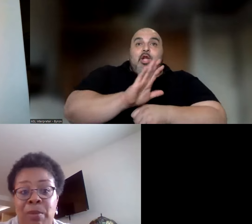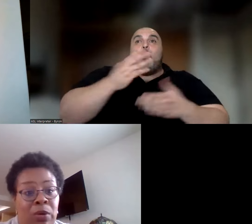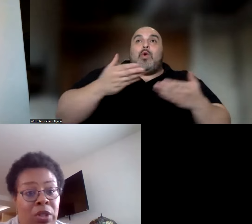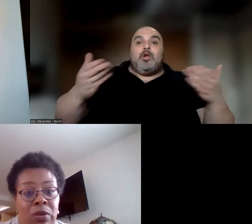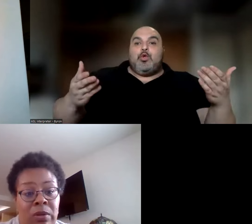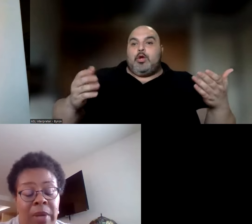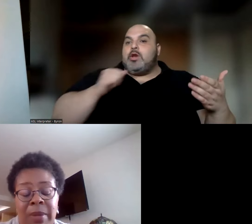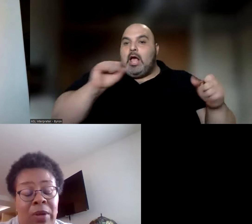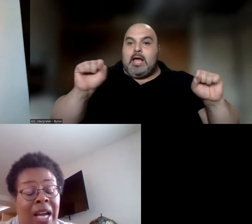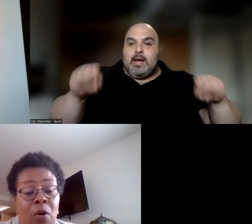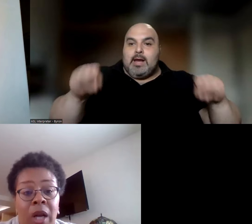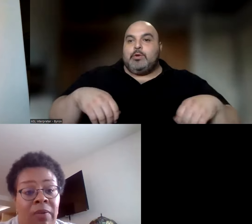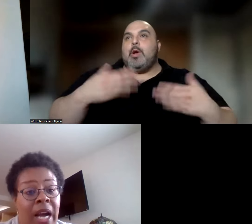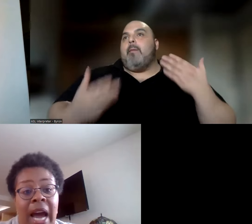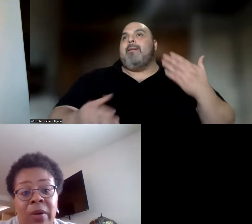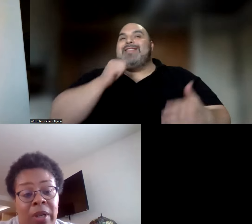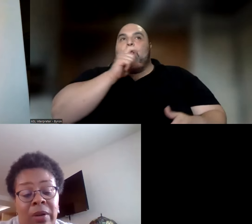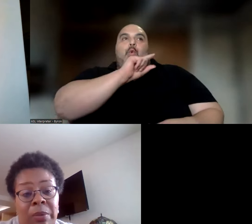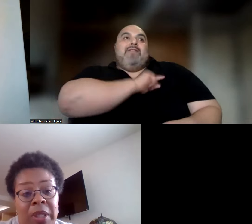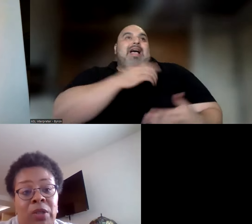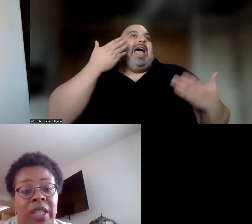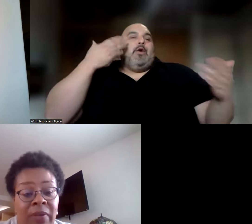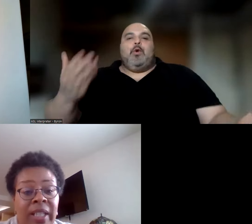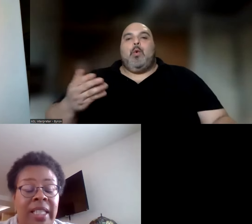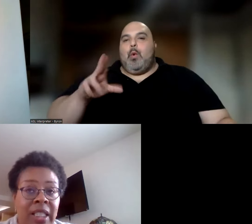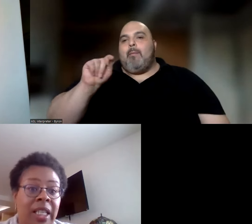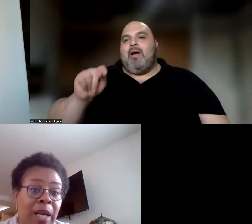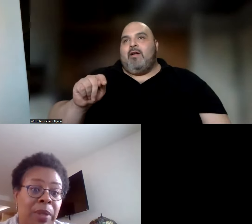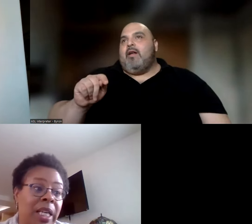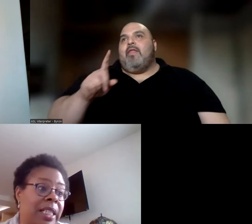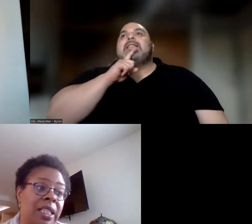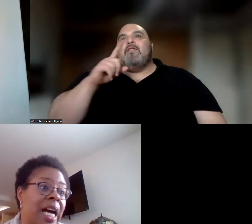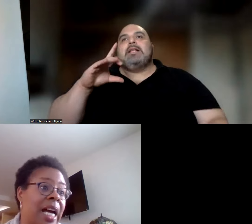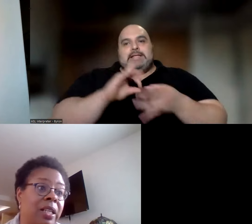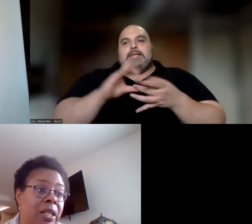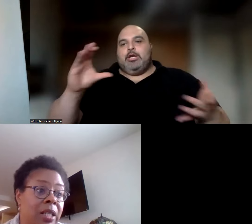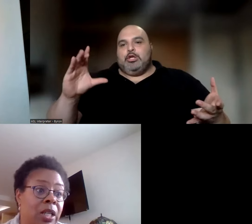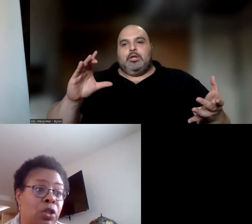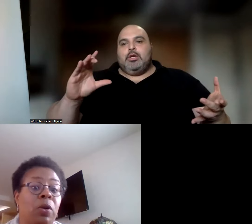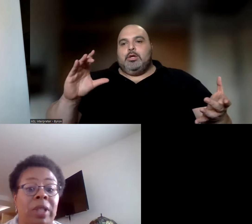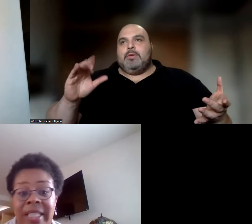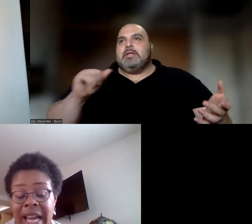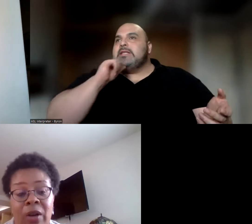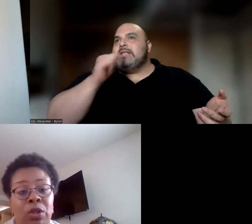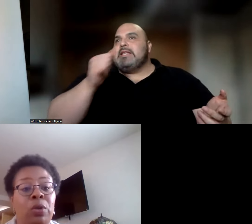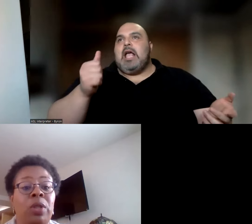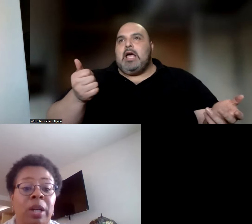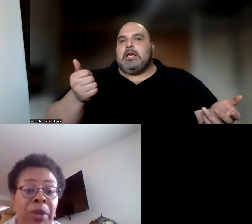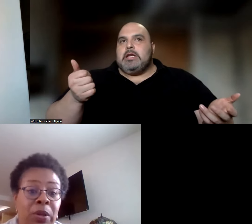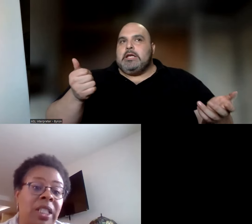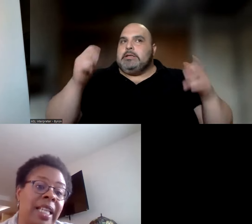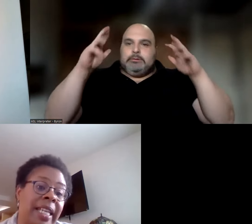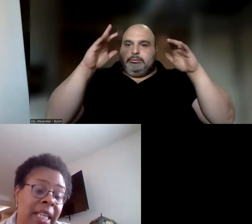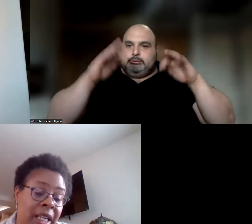not able to, maybe they're not qualified, I don't know, but there's definitely a disconnect because it's not trickling down to